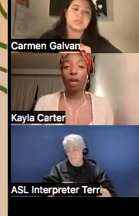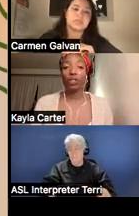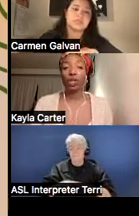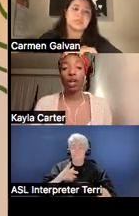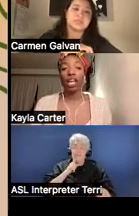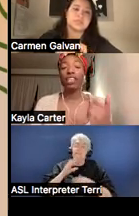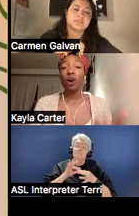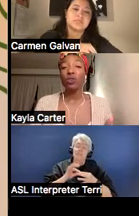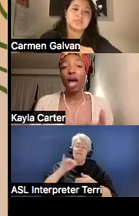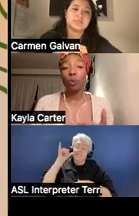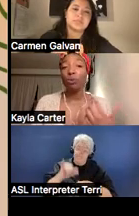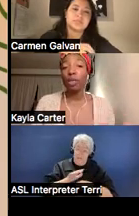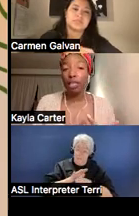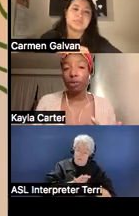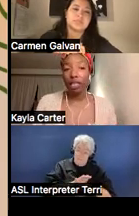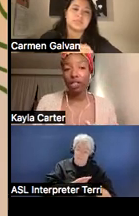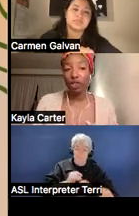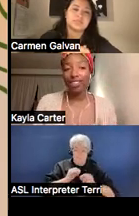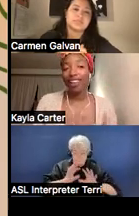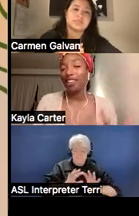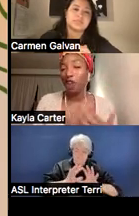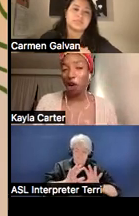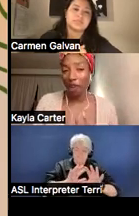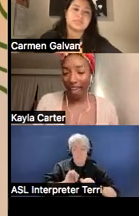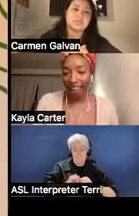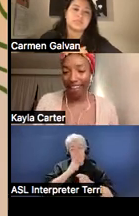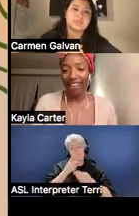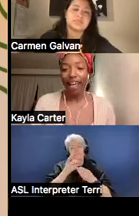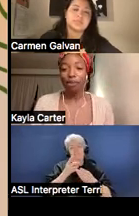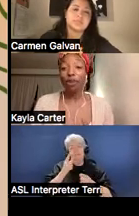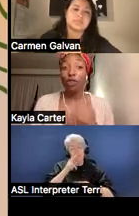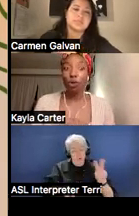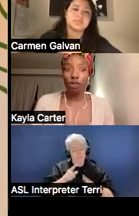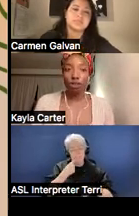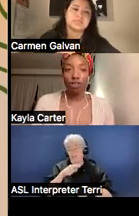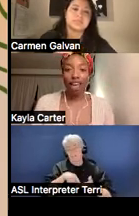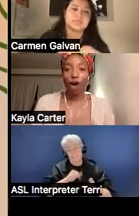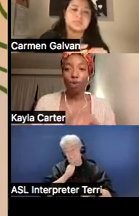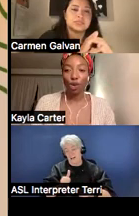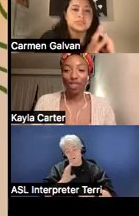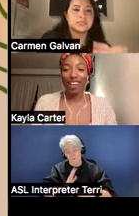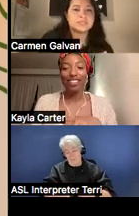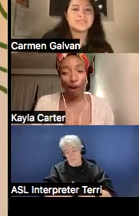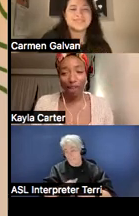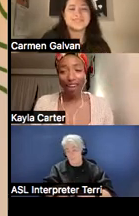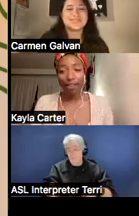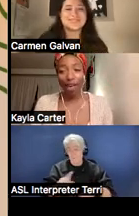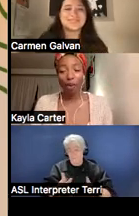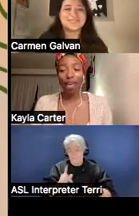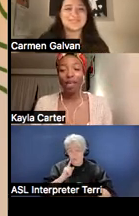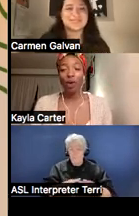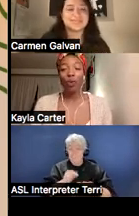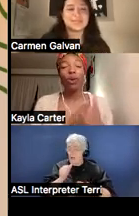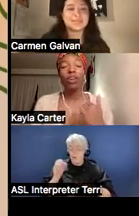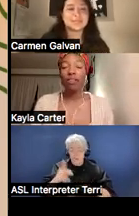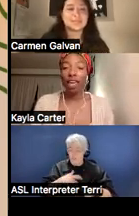that pressure is also how we really, really address that it's not okay. So if no one's told you that, I hope you know that it's not okay to feel that